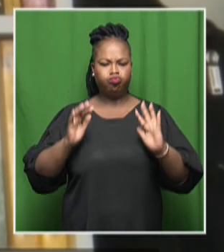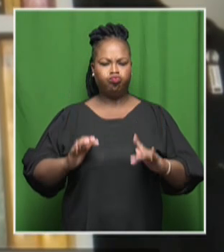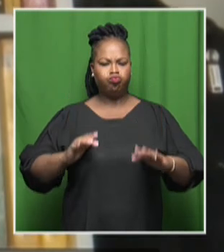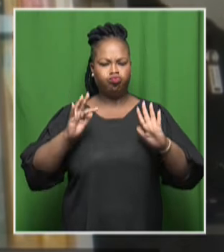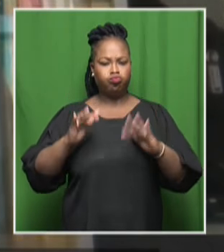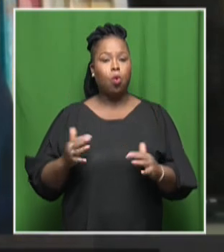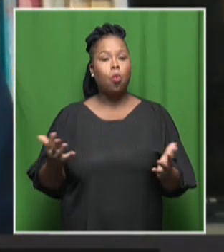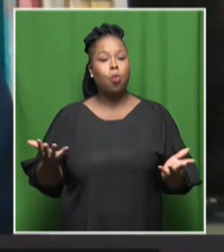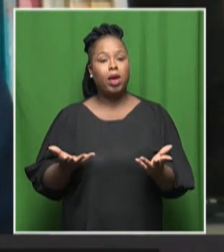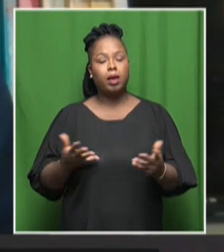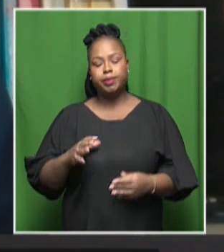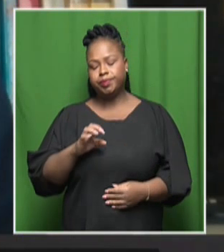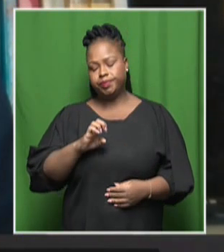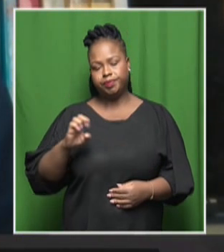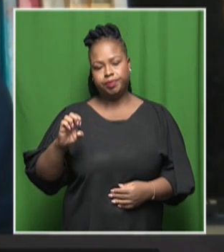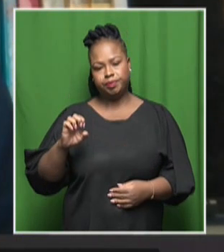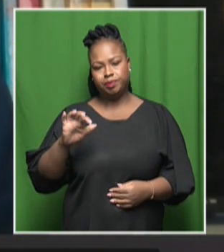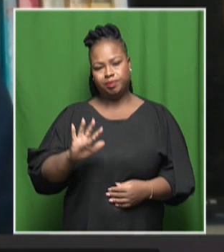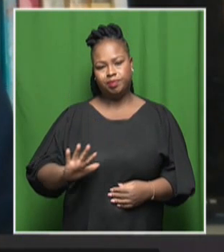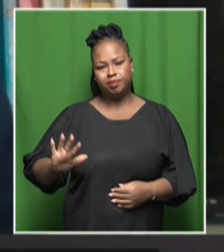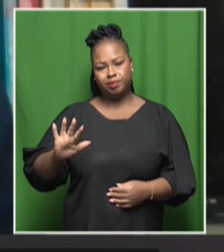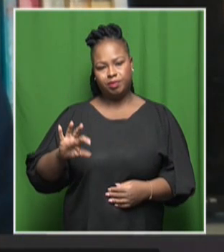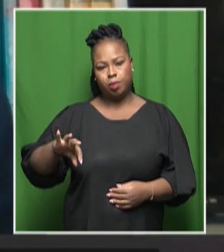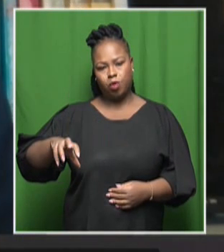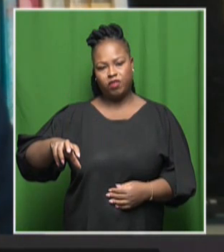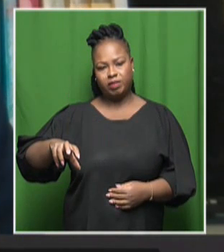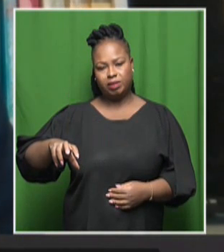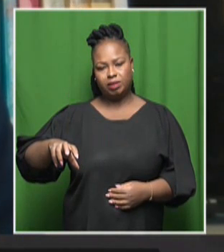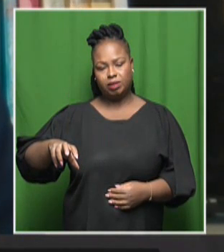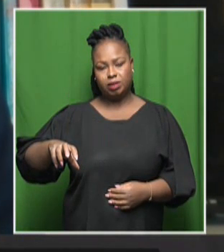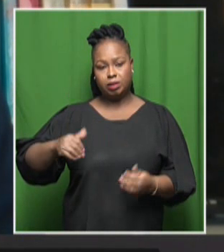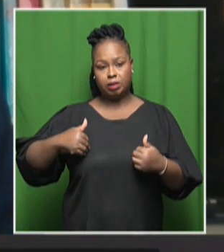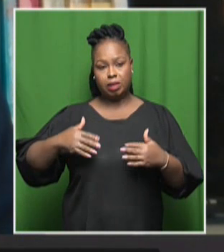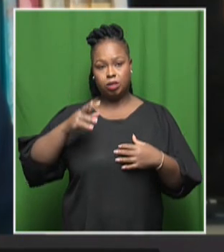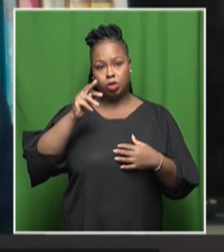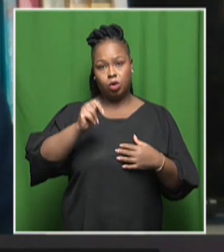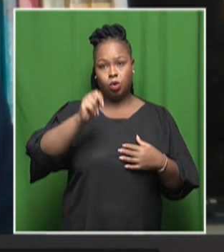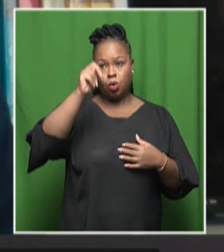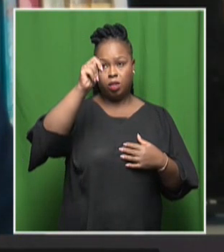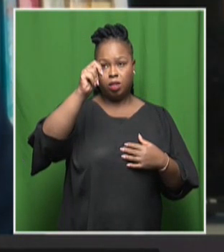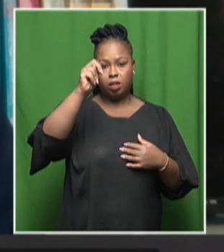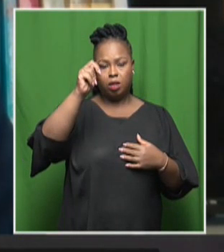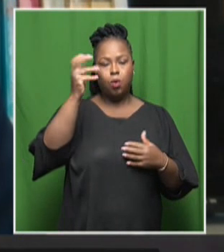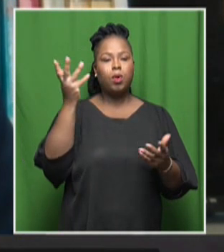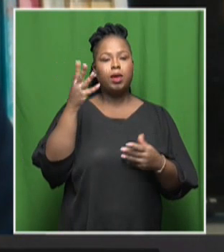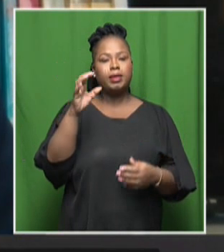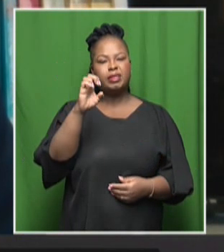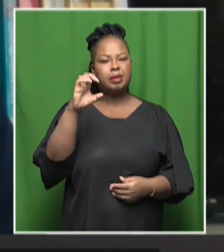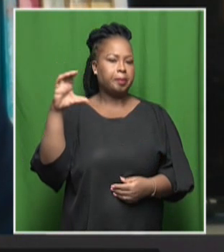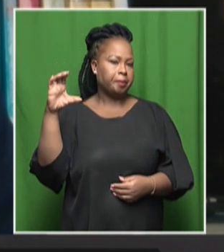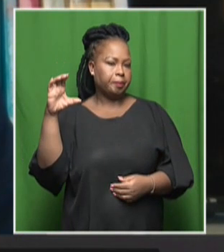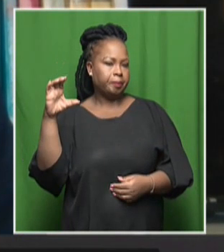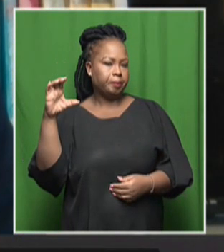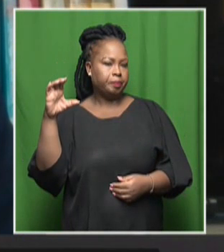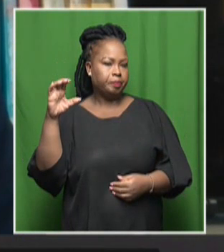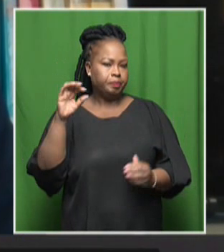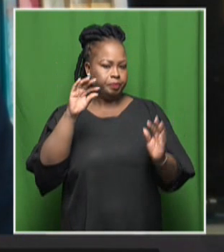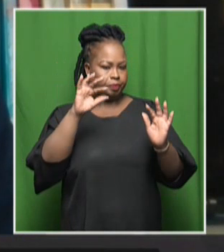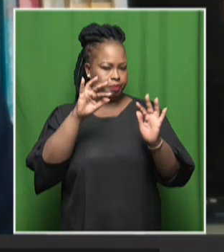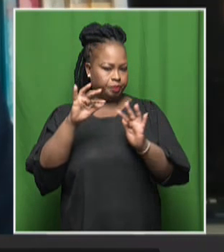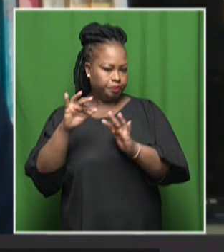in the eastern provinces of South Africa. So it starts in the northern parts of the Eastern Cape, then of course